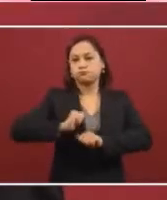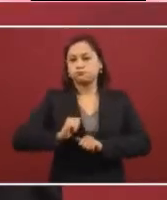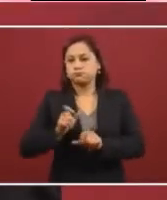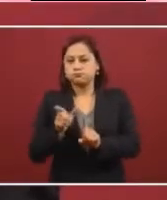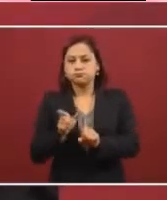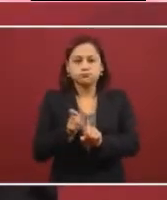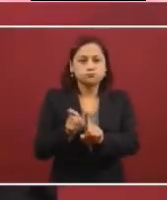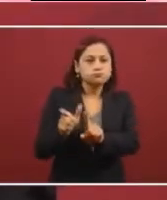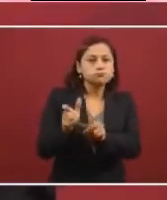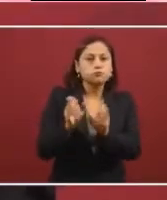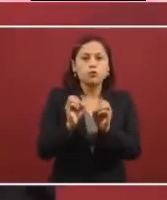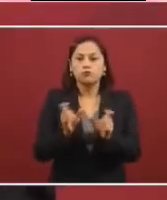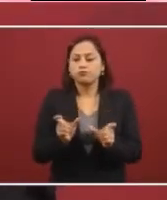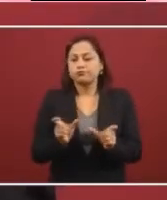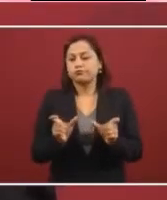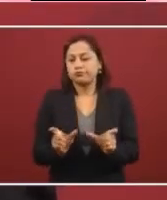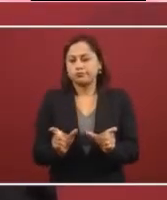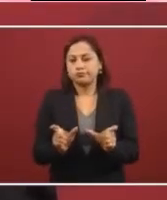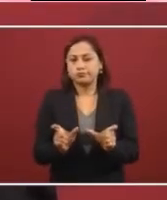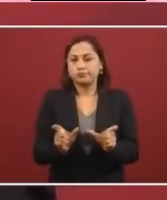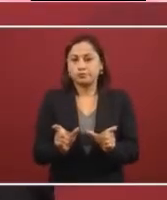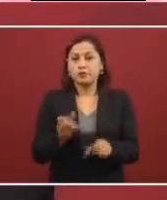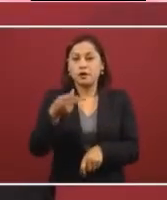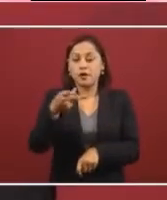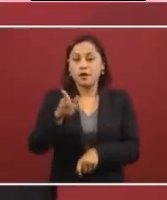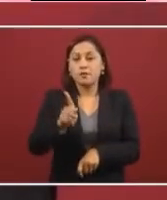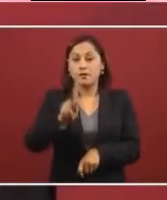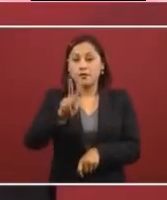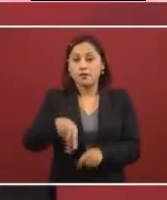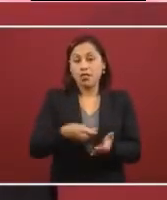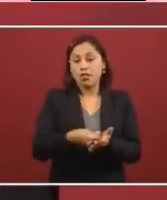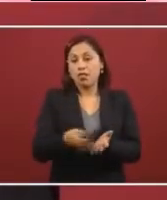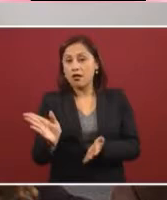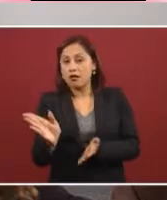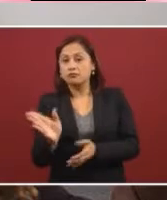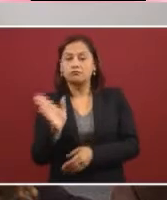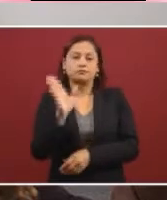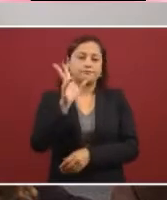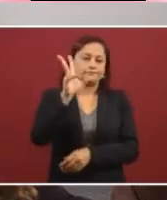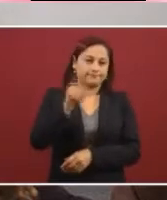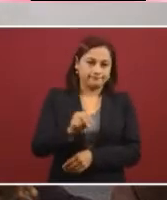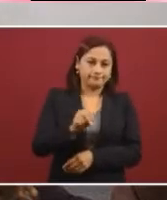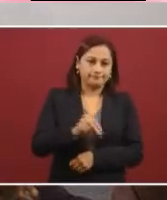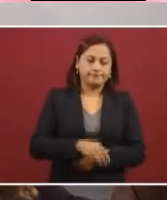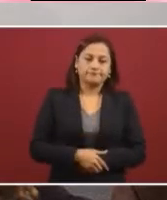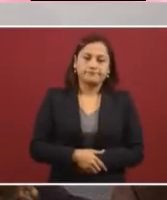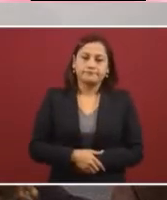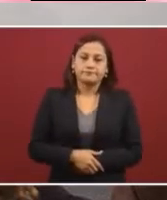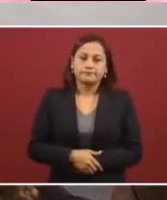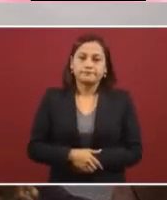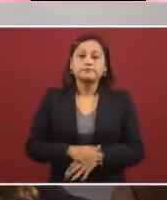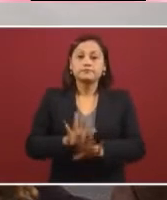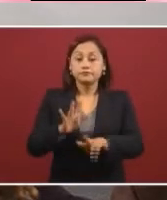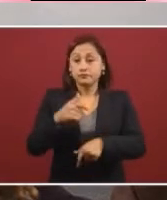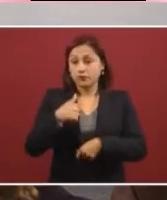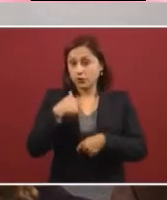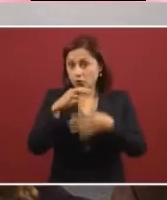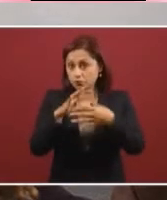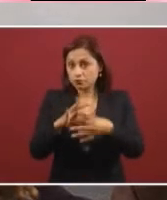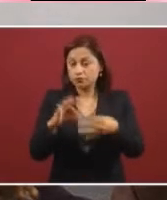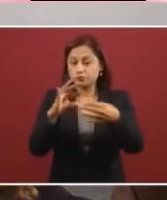they will not be fired. También, additionally, let it be clear,